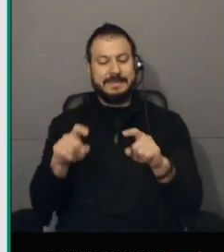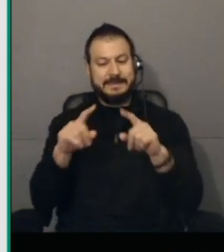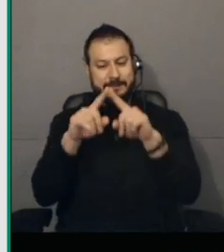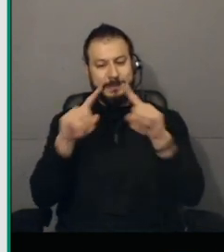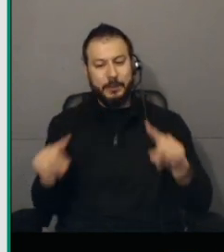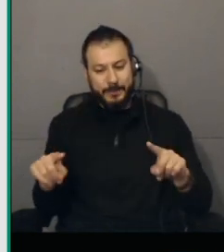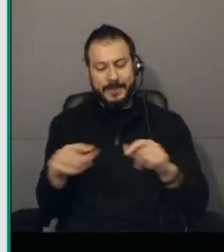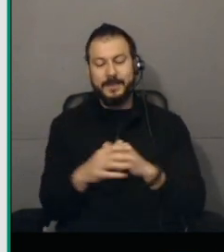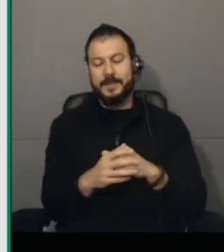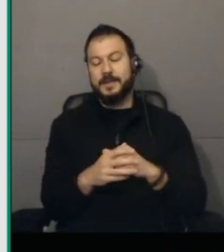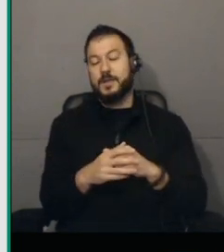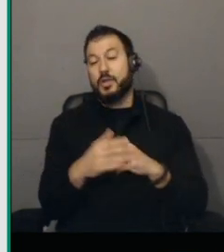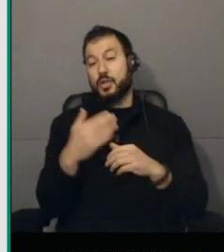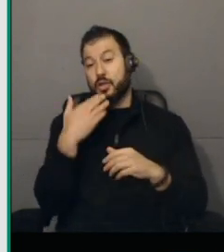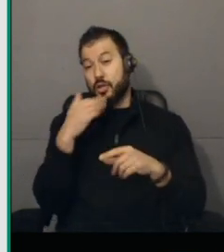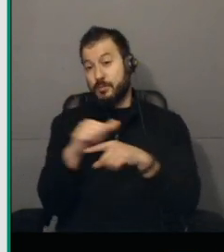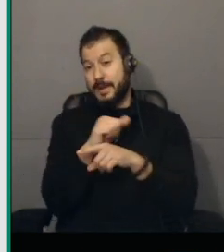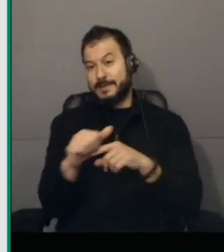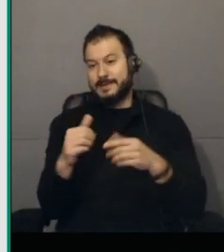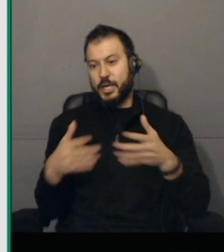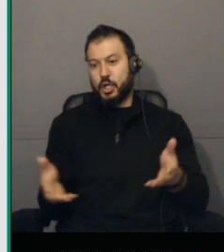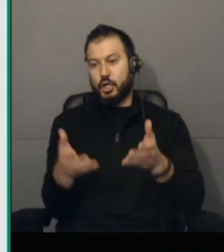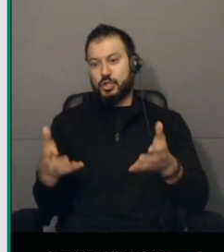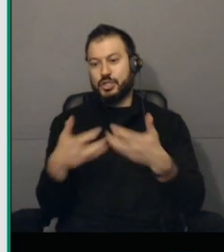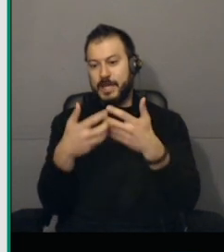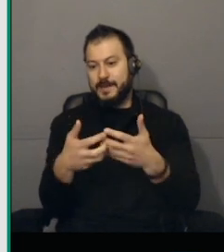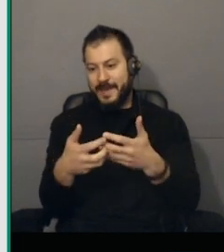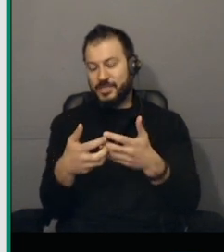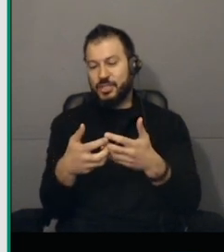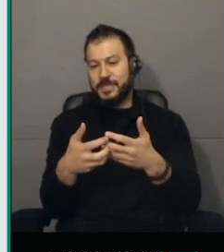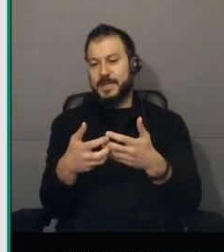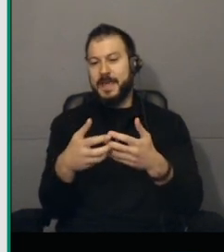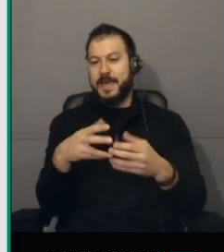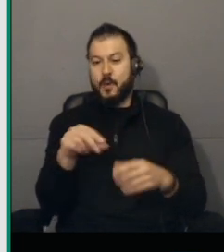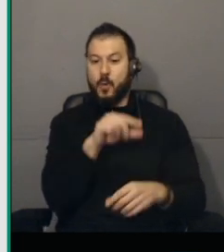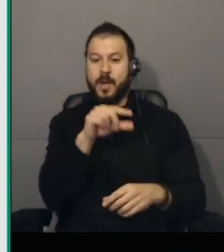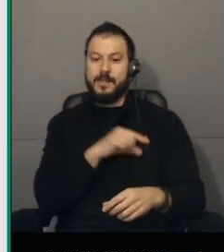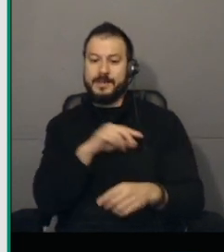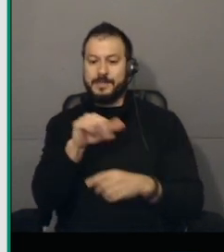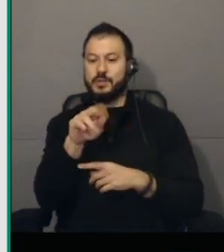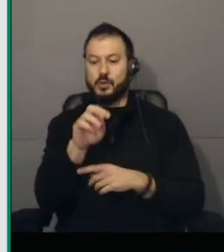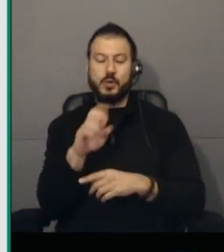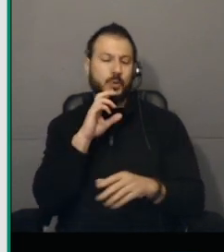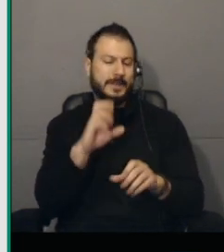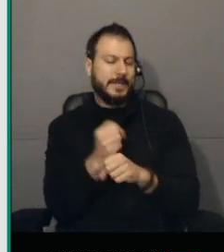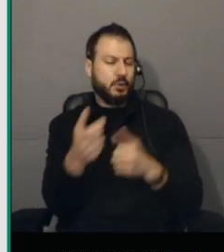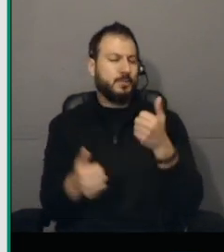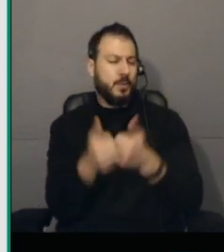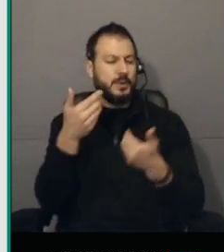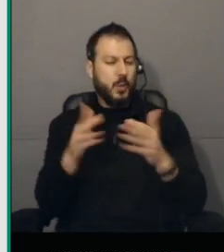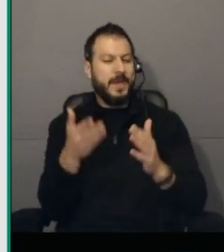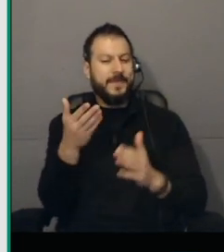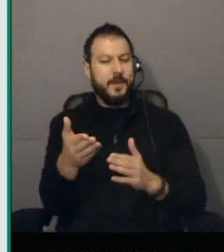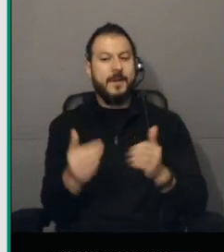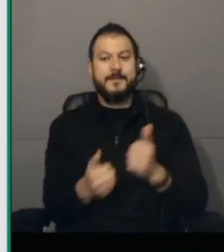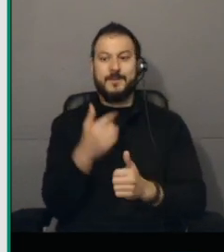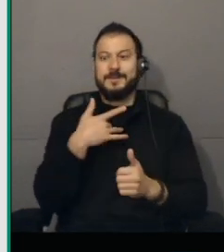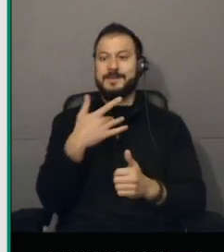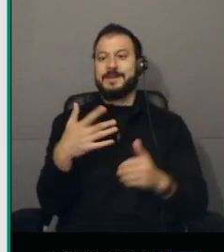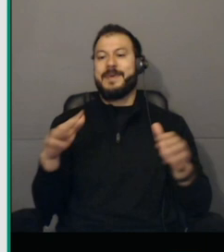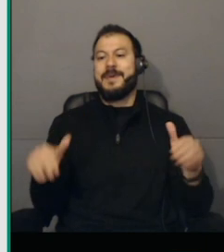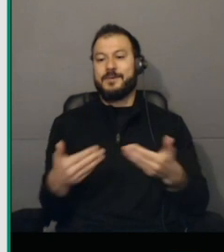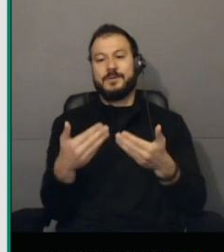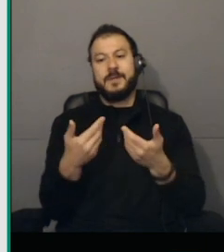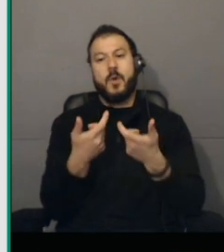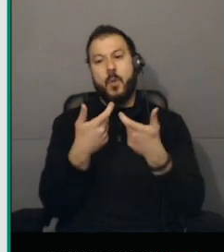While good development practices that encourage automation and quality at the source will get you most of the way there, a major trend in gaming has